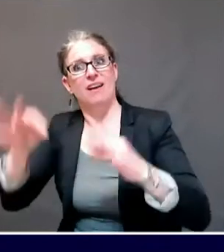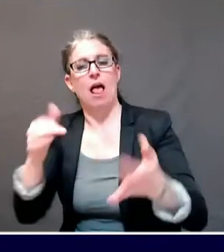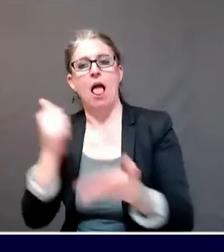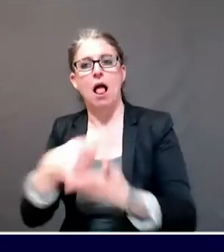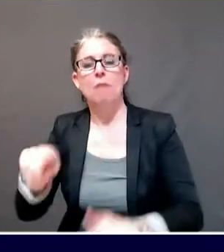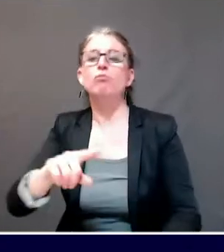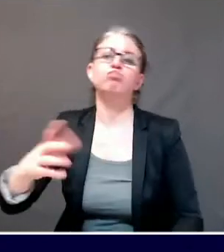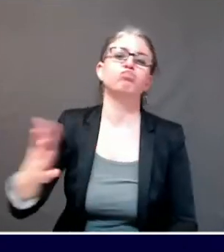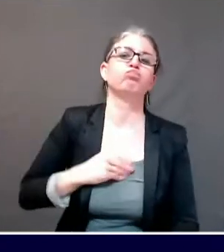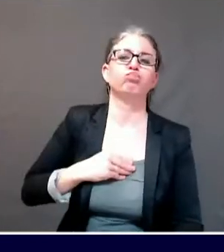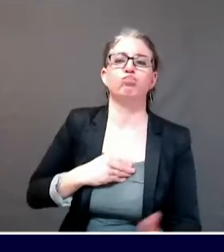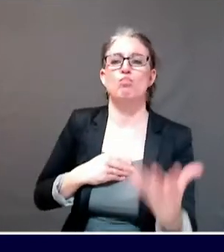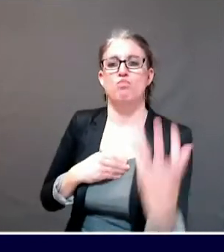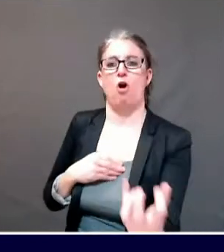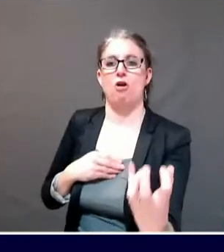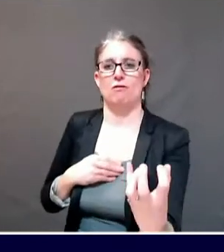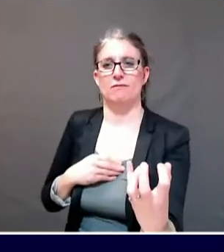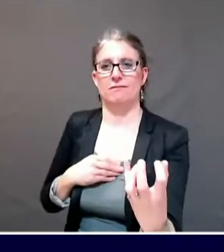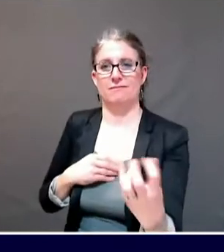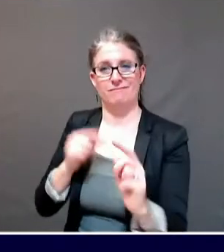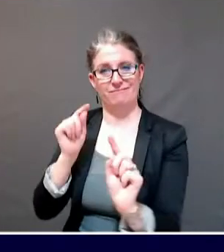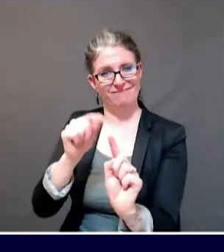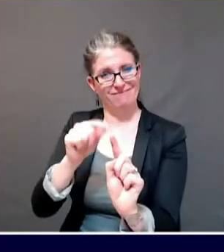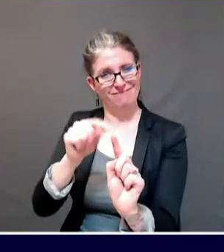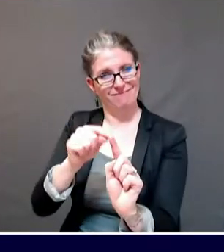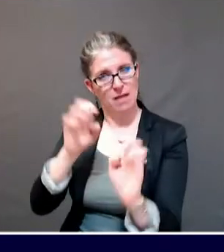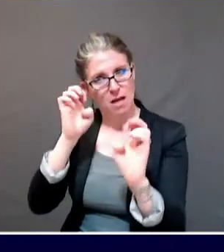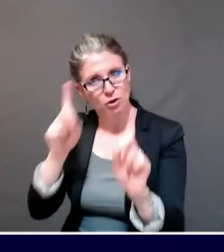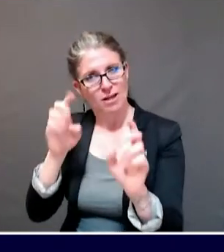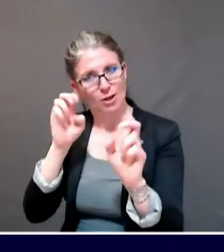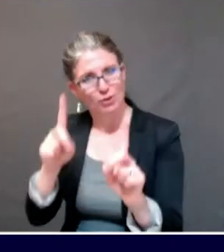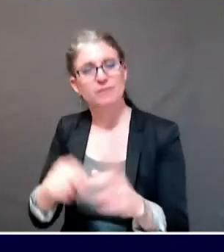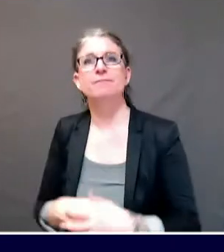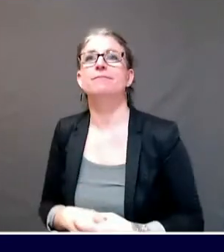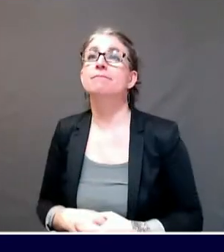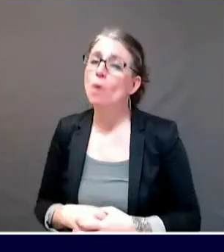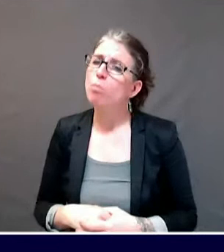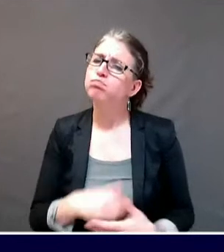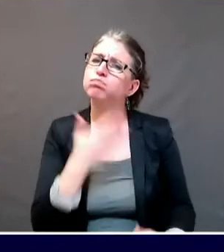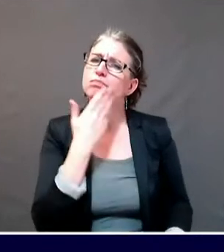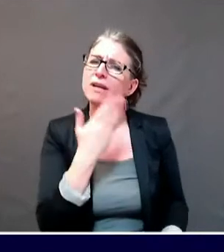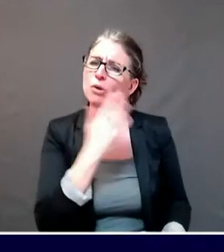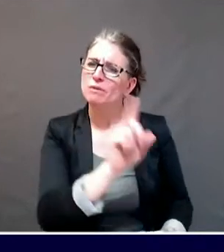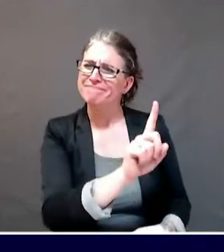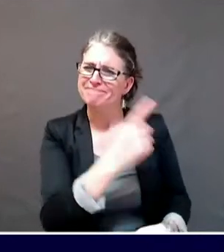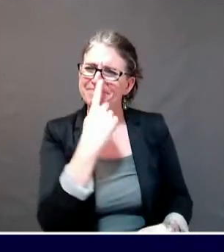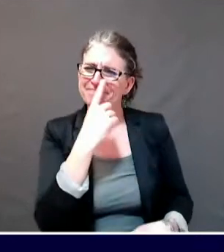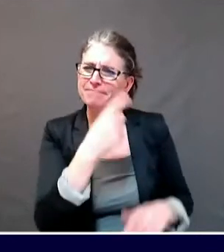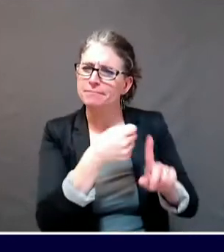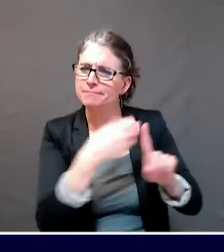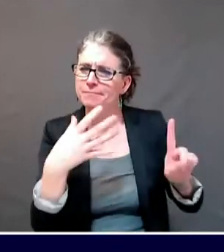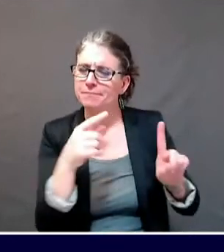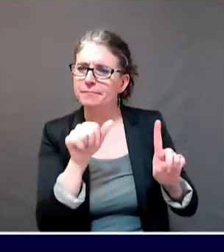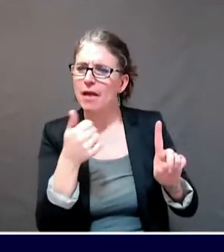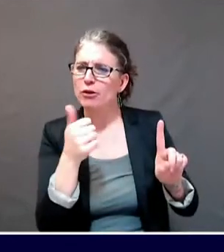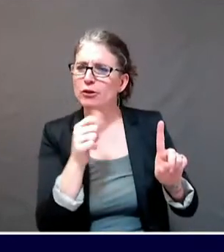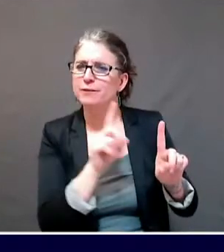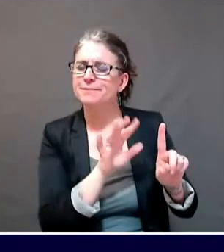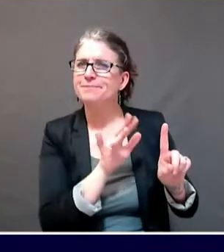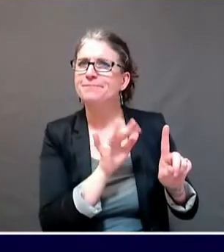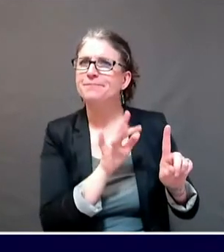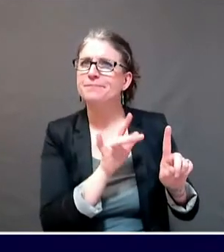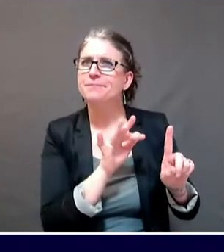Thank you for that. Just to clarify, you mentioned that you're seeing reporting rates